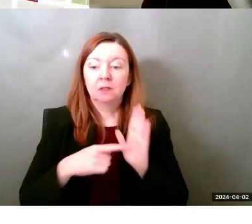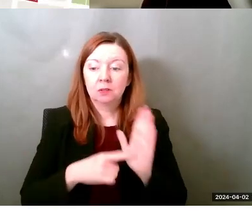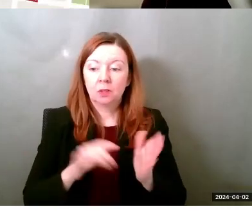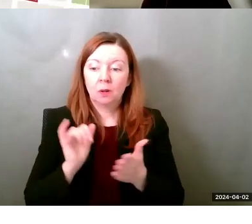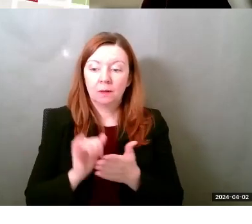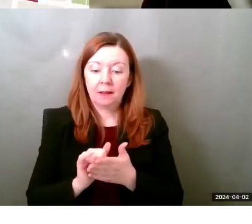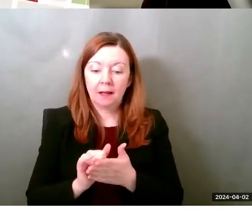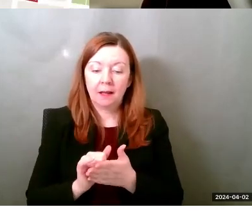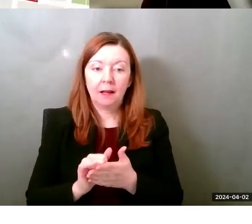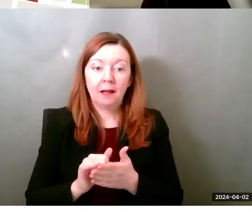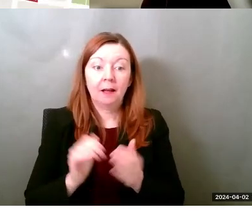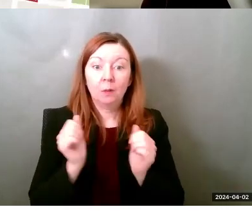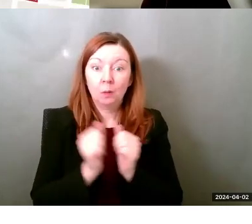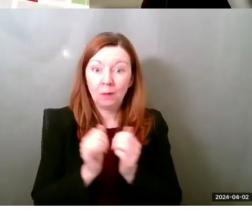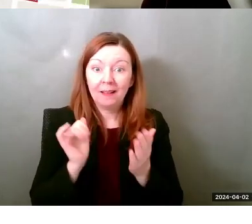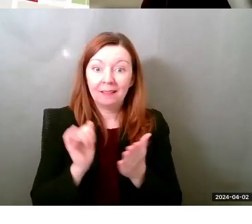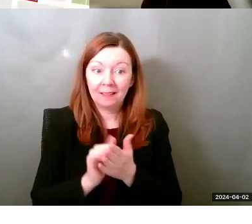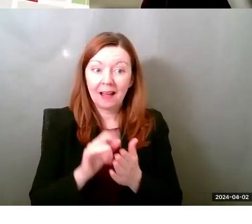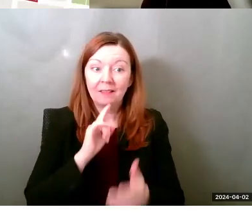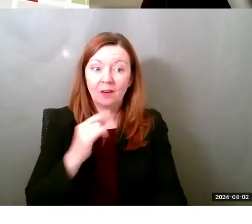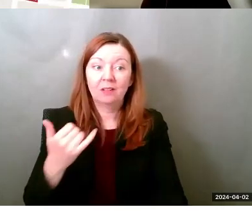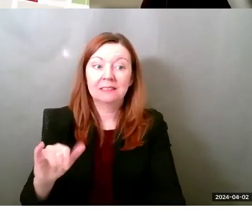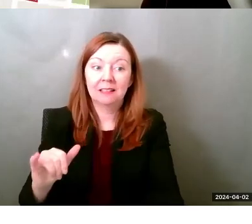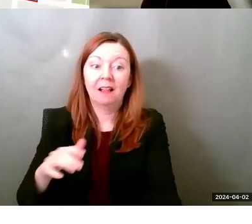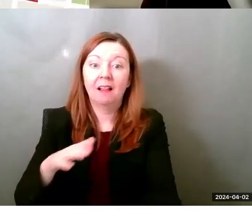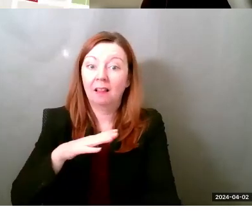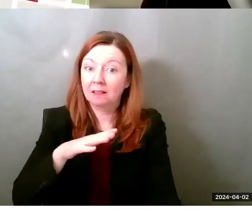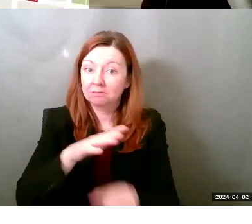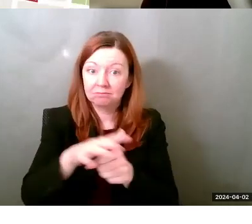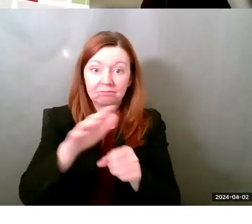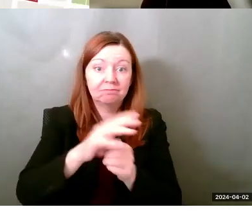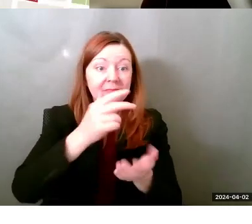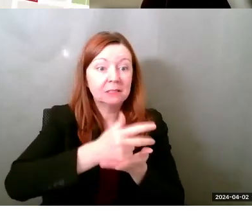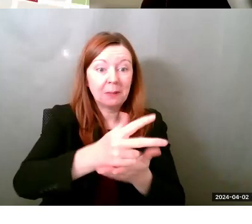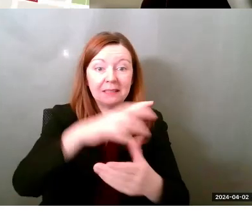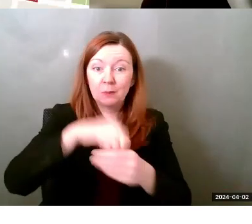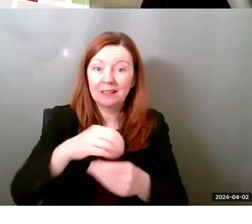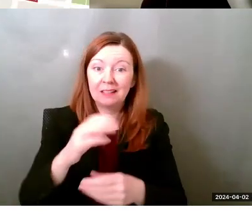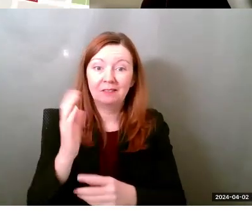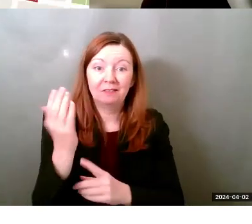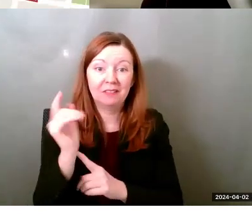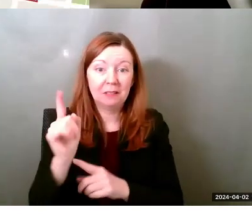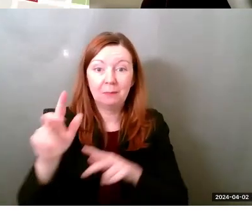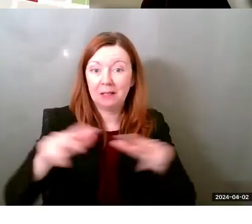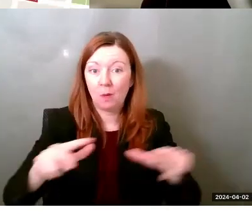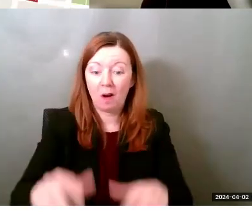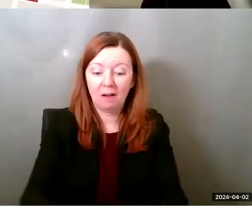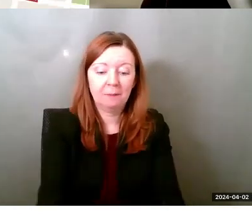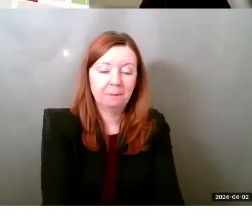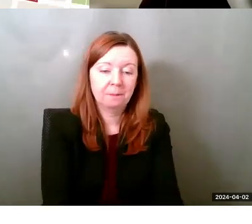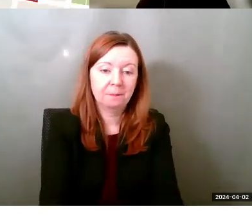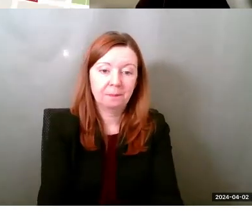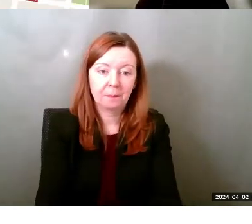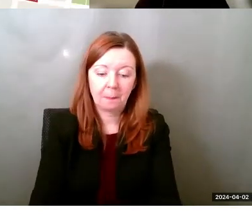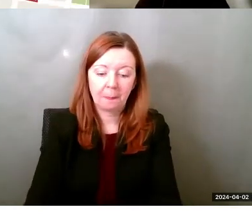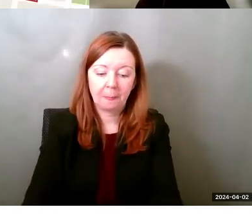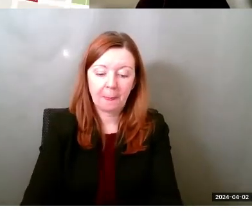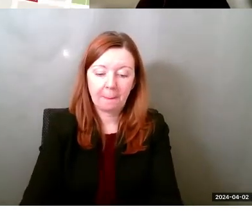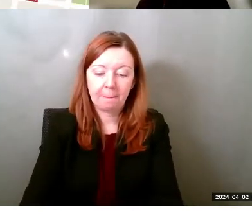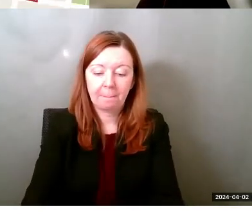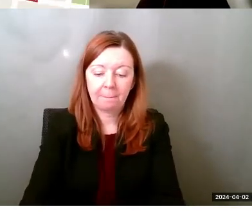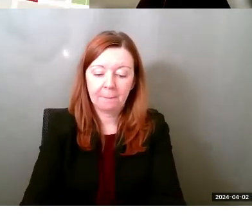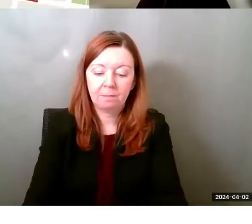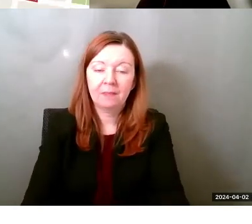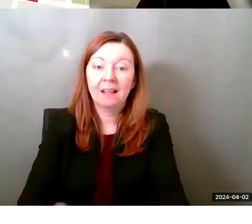that even with that, there are still sufficient spaces within that 15-minute walking radius. They also asked us to increase the number